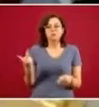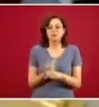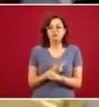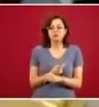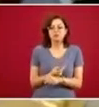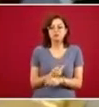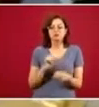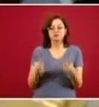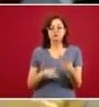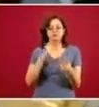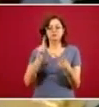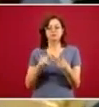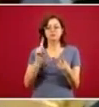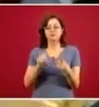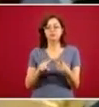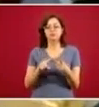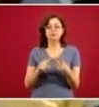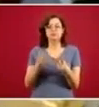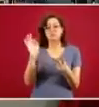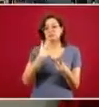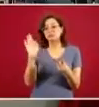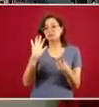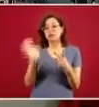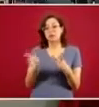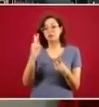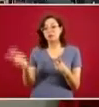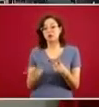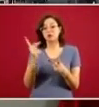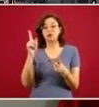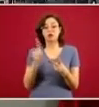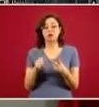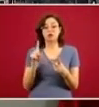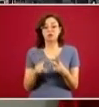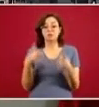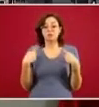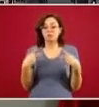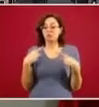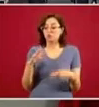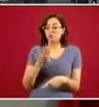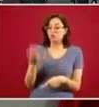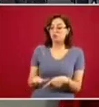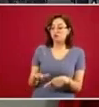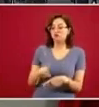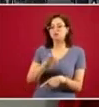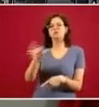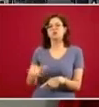So what should they be implementing? And second question,